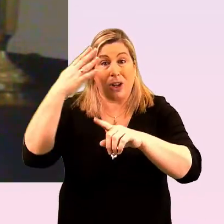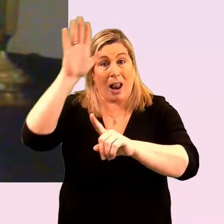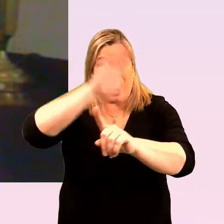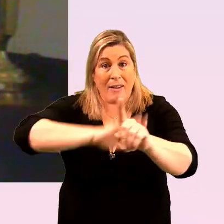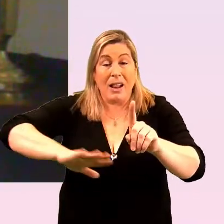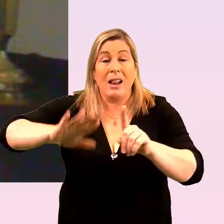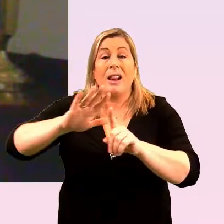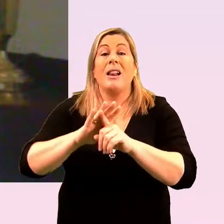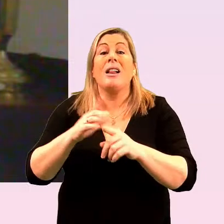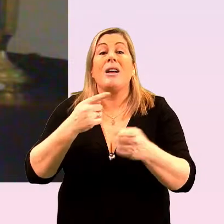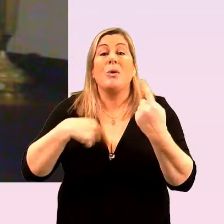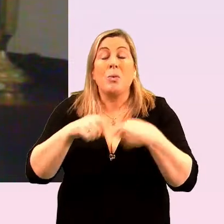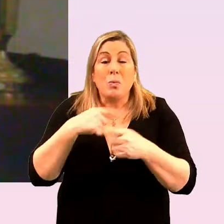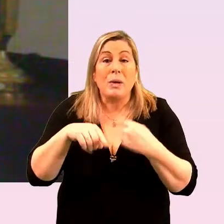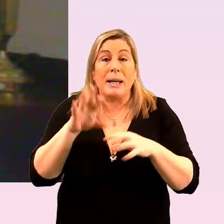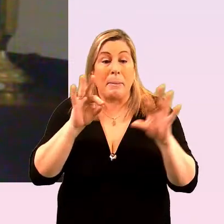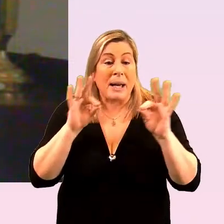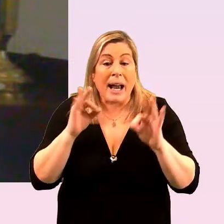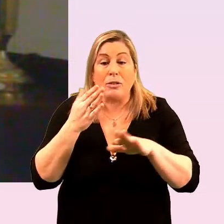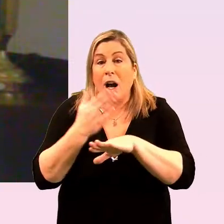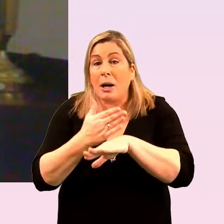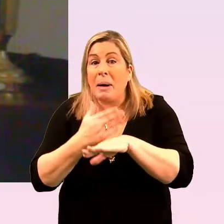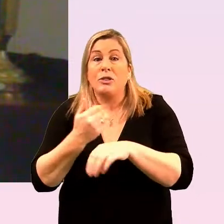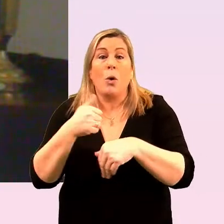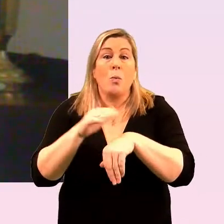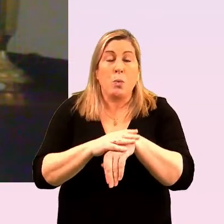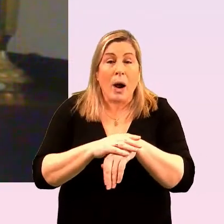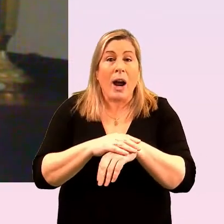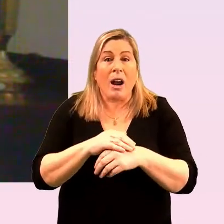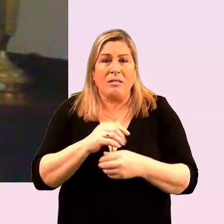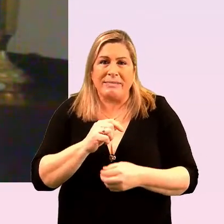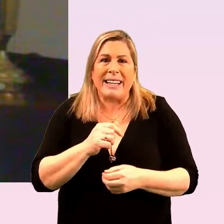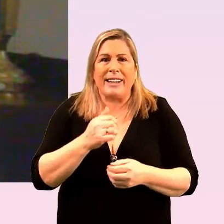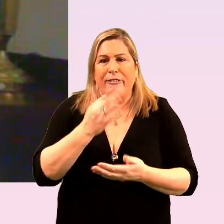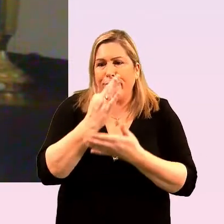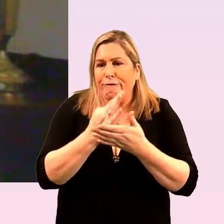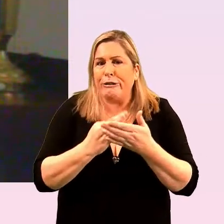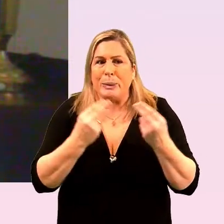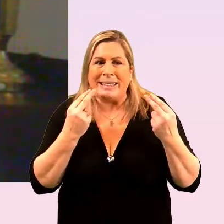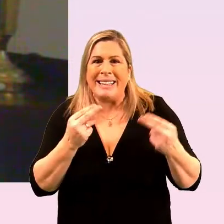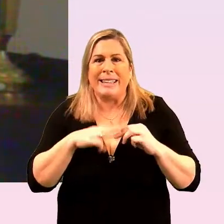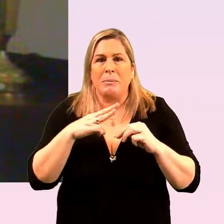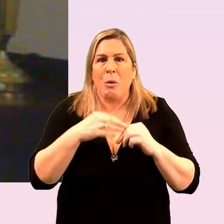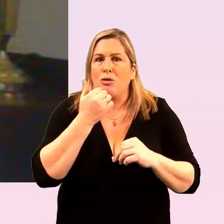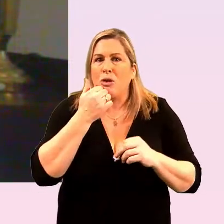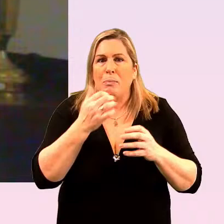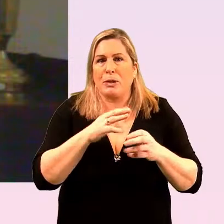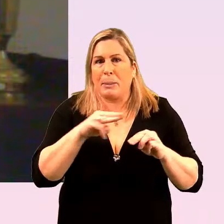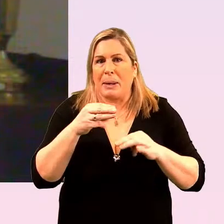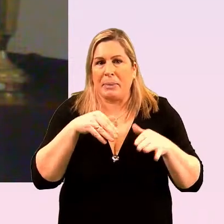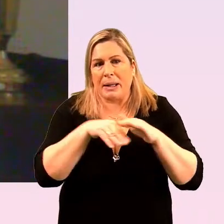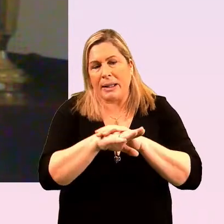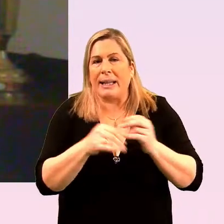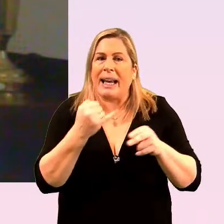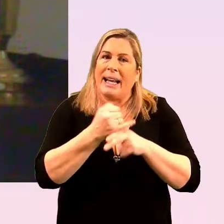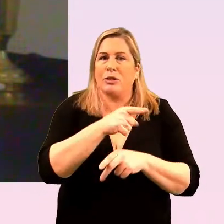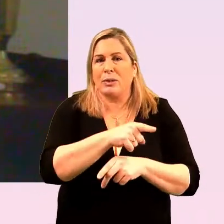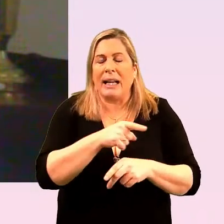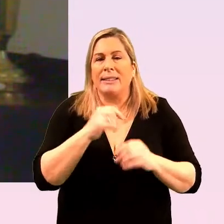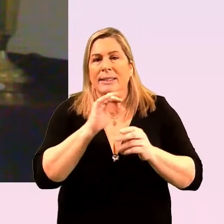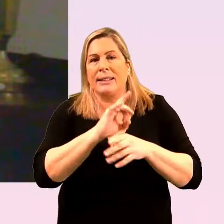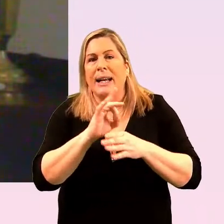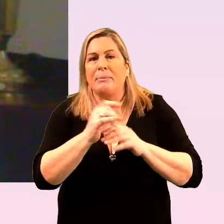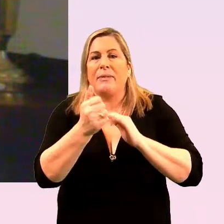we pick out the occupations where there are skill shortages. Now, because of everything that was happening, that just simply wasn't